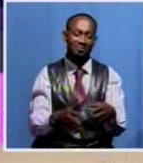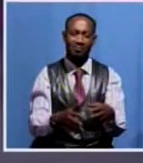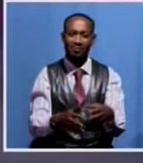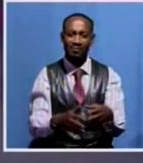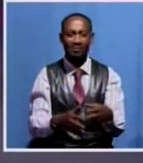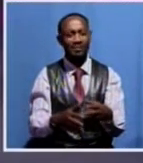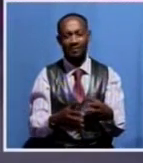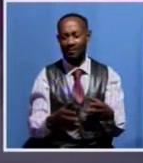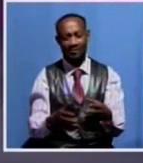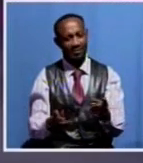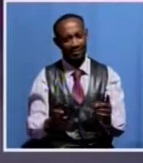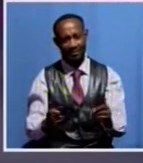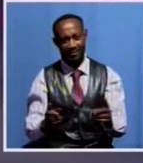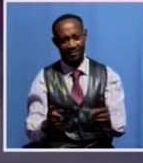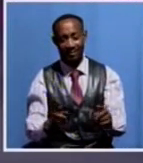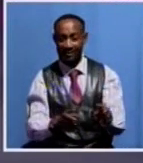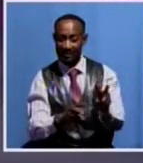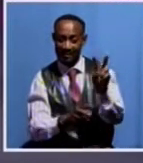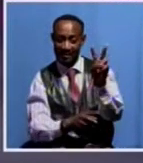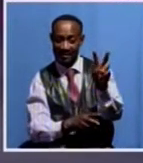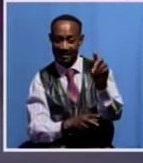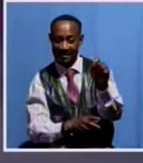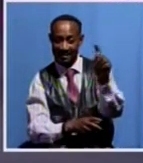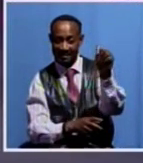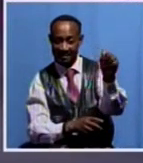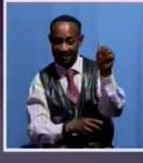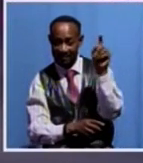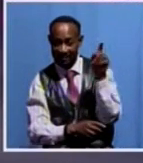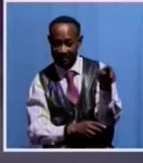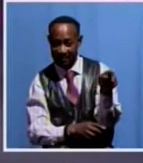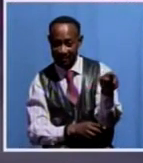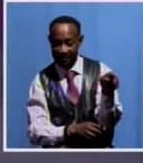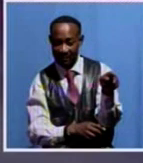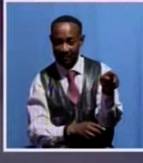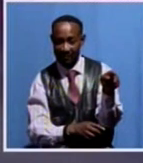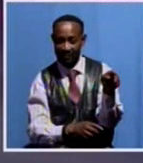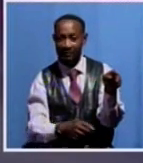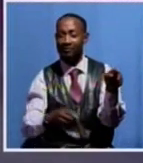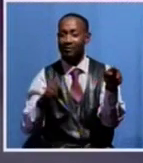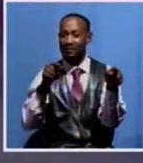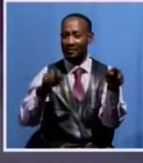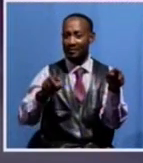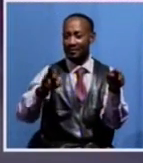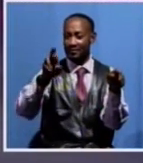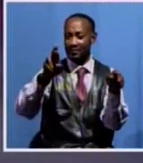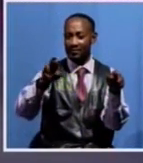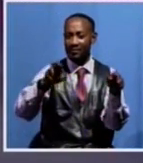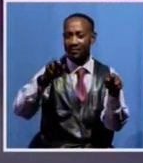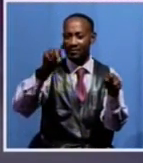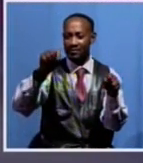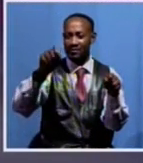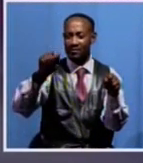things there. VAT refund and tax are not one and the same. VAT refund was supposed to push them to pay more tax.